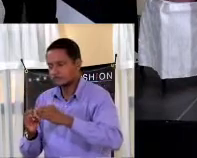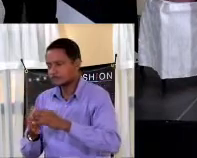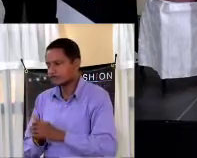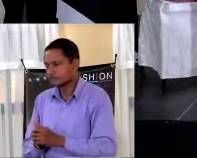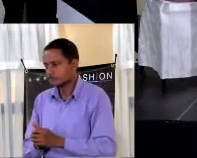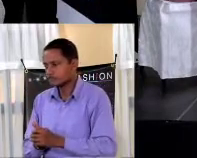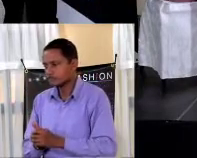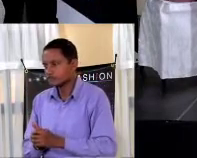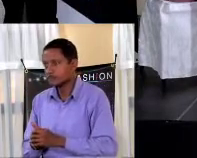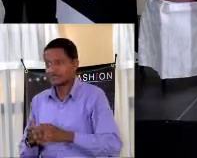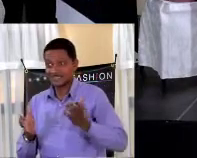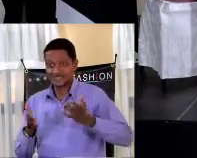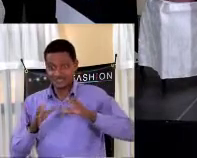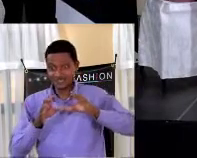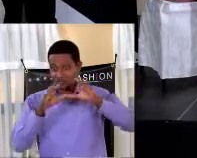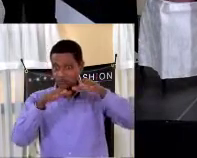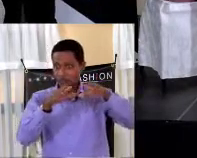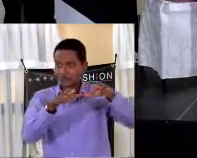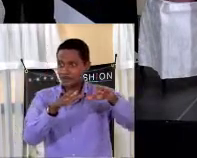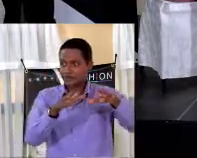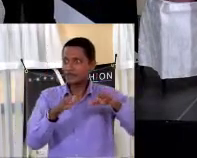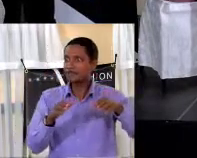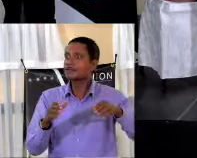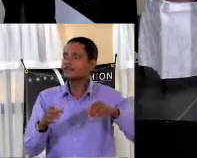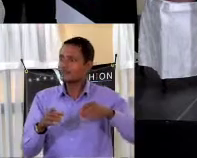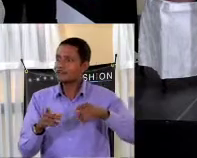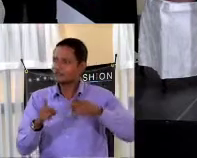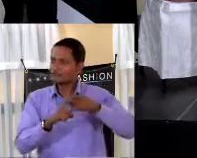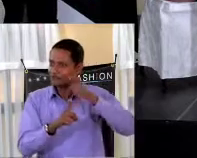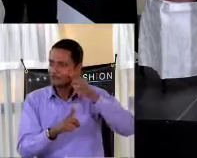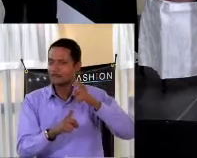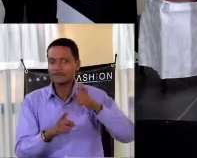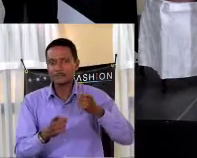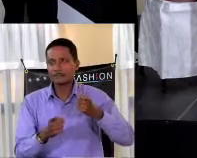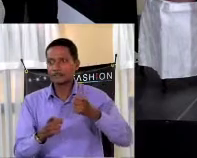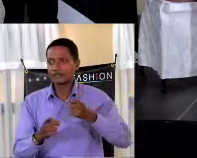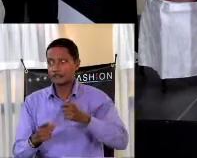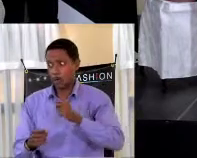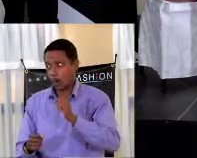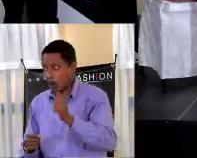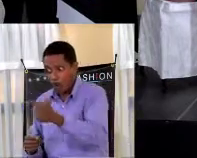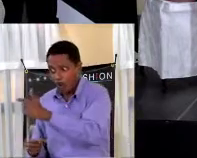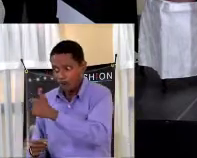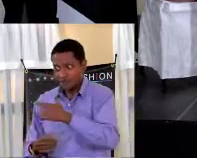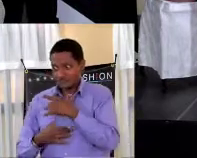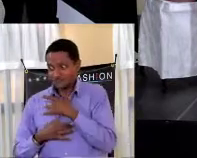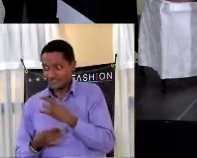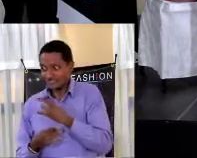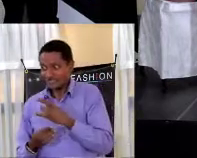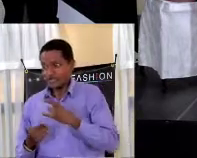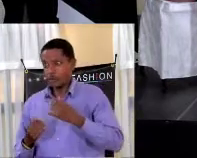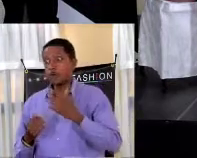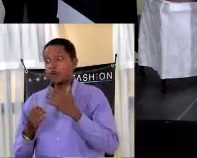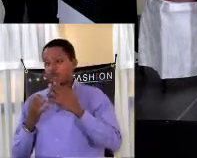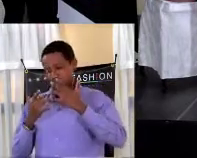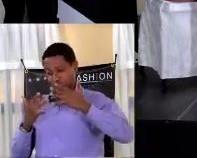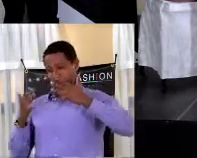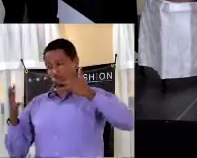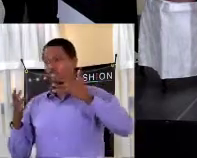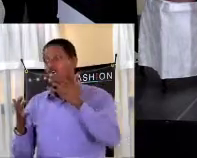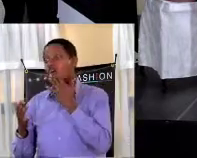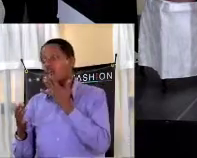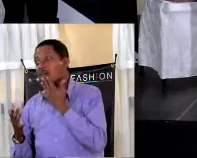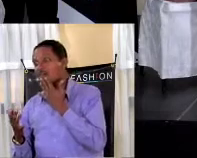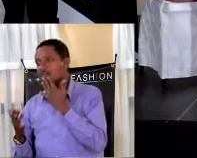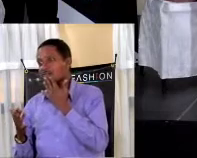perspective. So from the Caribbean aesthetic and where you fit into the Caribbean aesthetic, not everybody is interested in bright, colorful pieces, and not everybody's